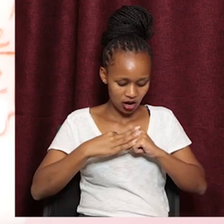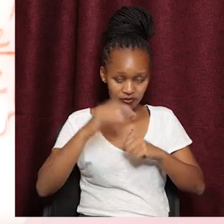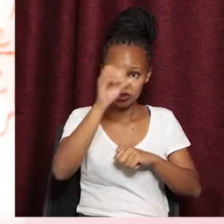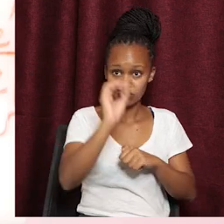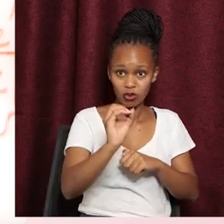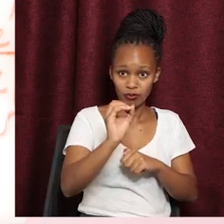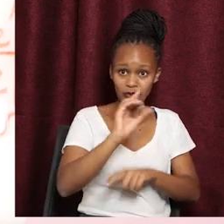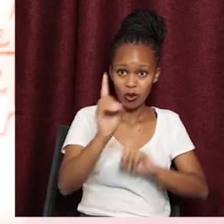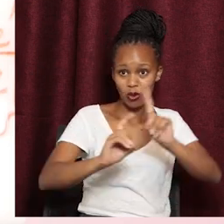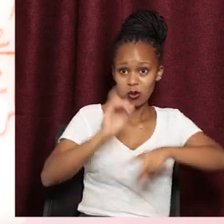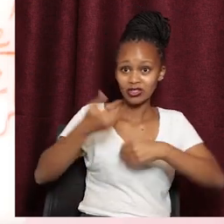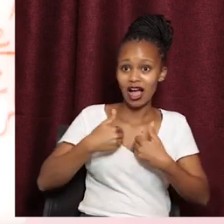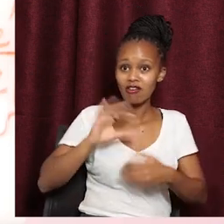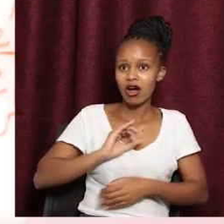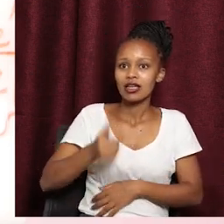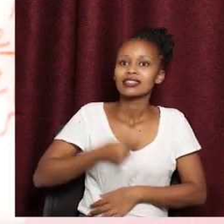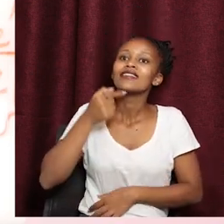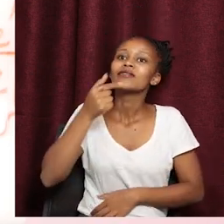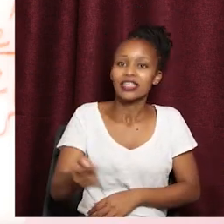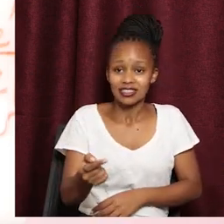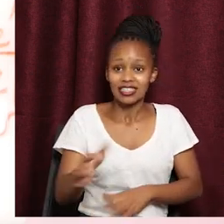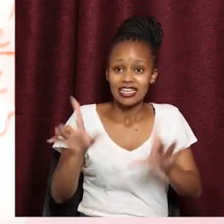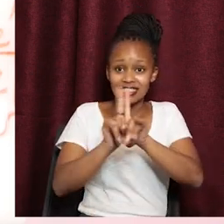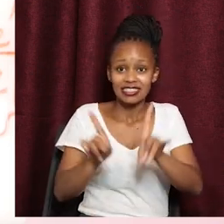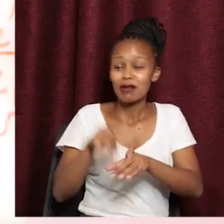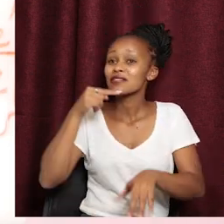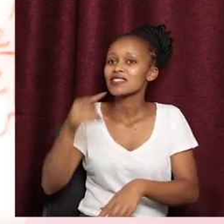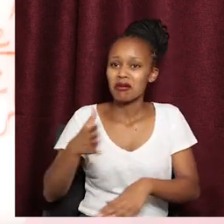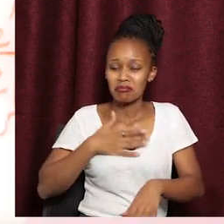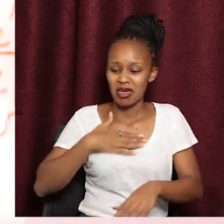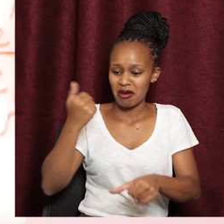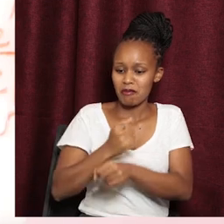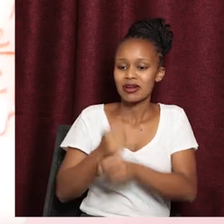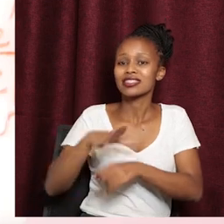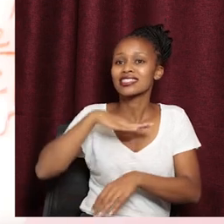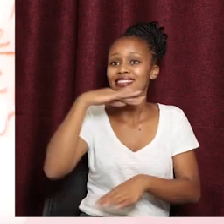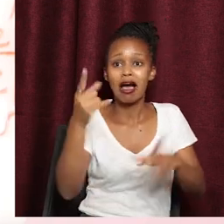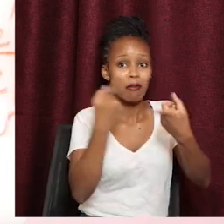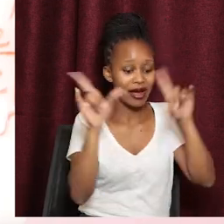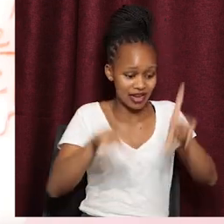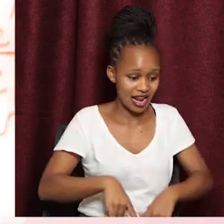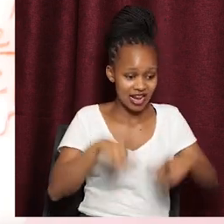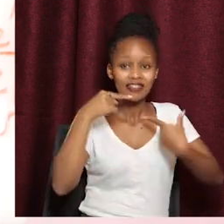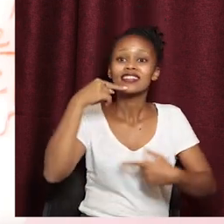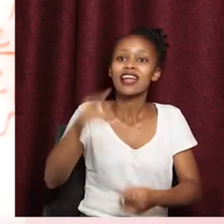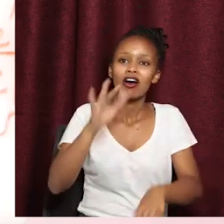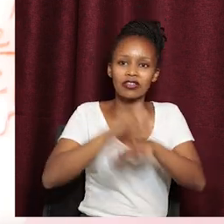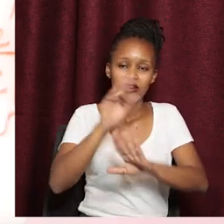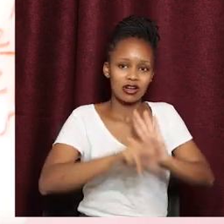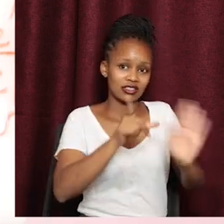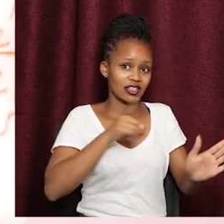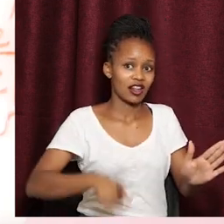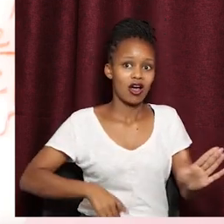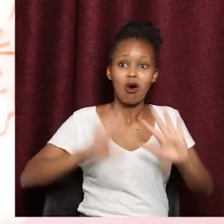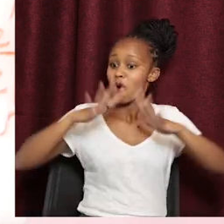ourselves today is, as we say, I will not die, but I will live to tell of the goodness of the Lord. What we must